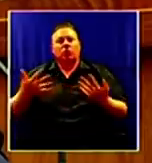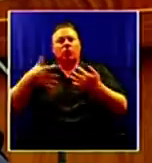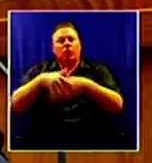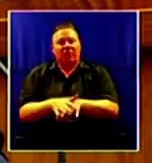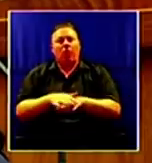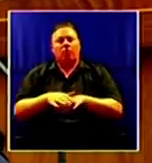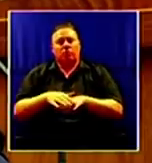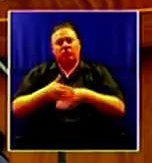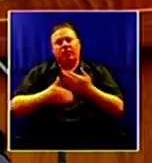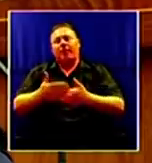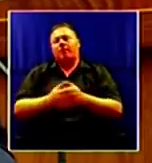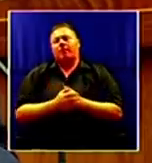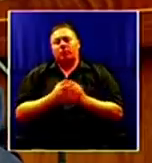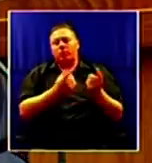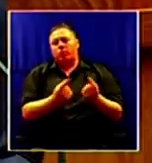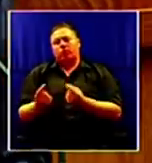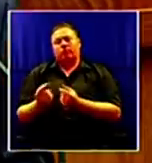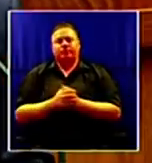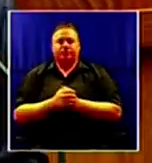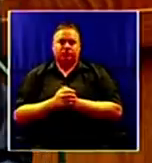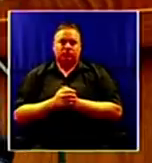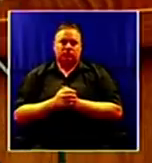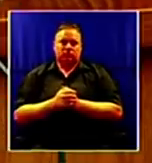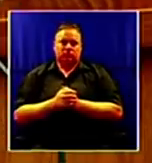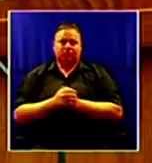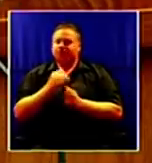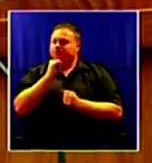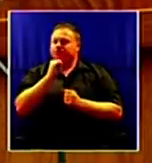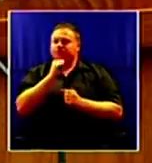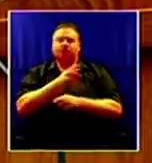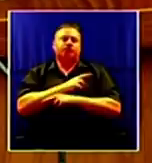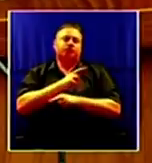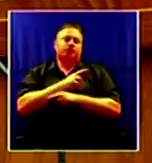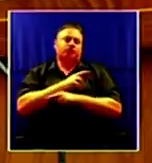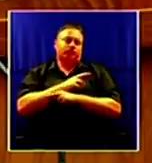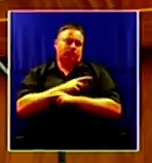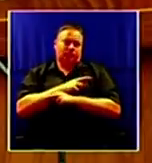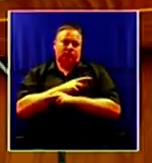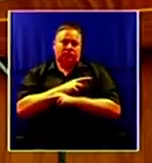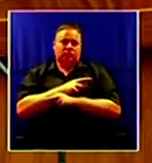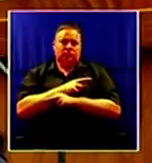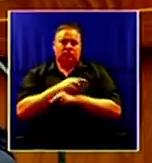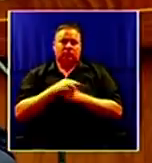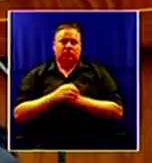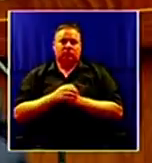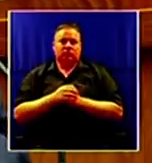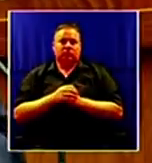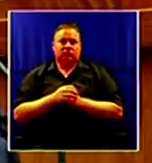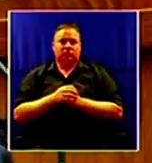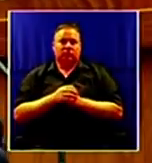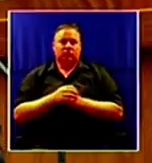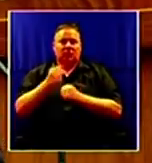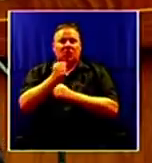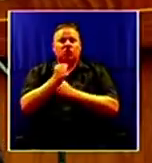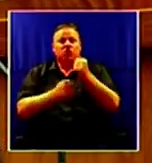as outlined. We will not rest until we have fundamentally altered the structure of this